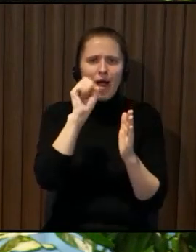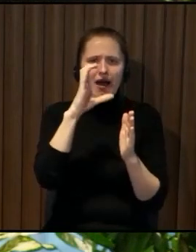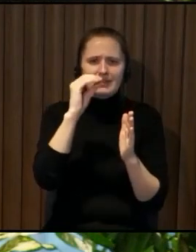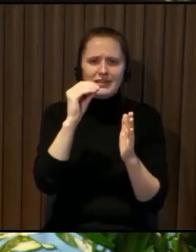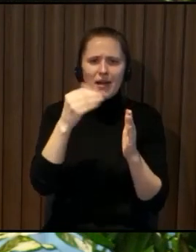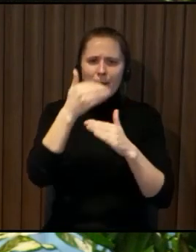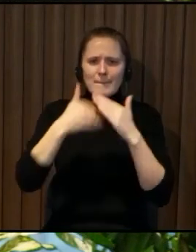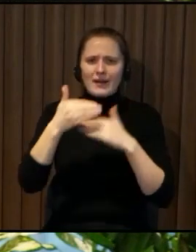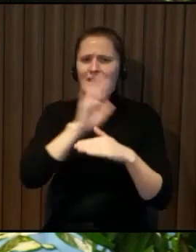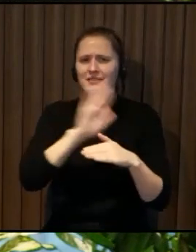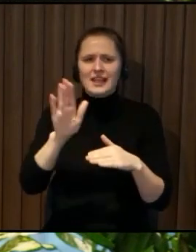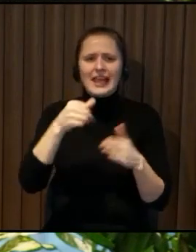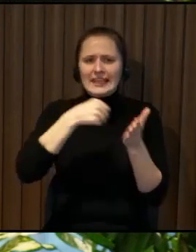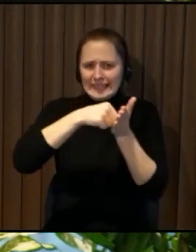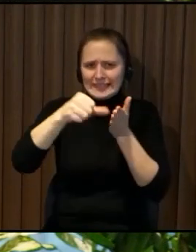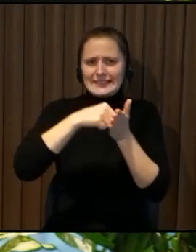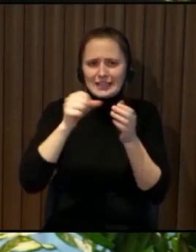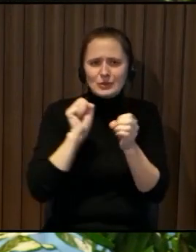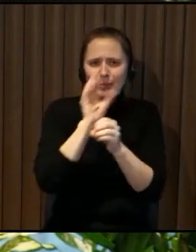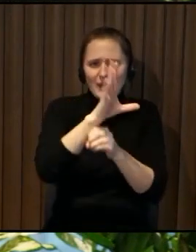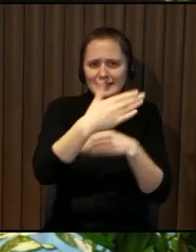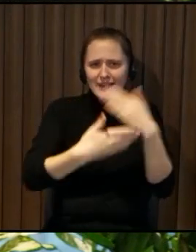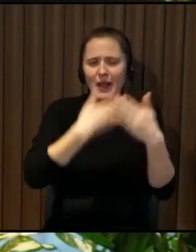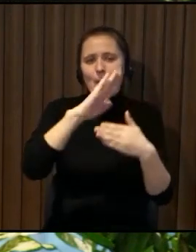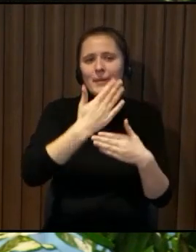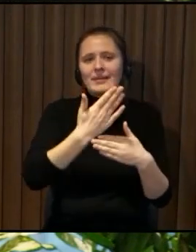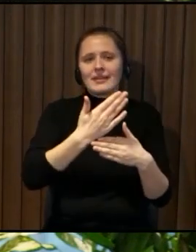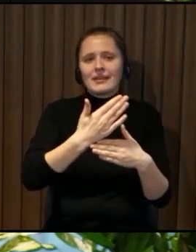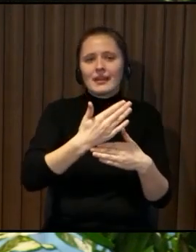space back or something, not to delete your presentation, but because now